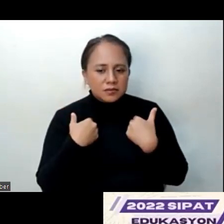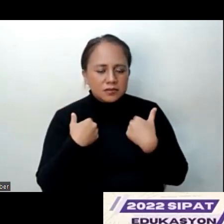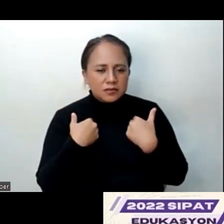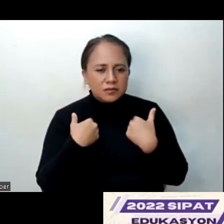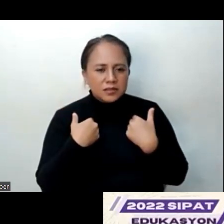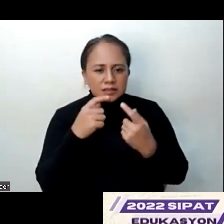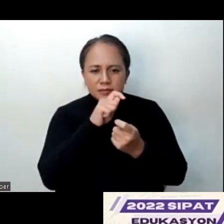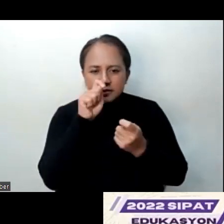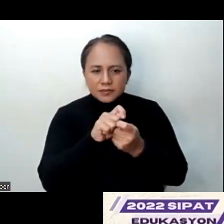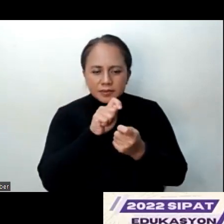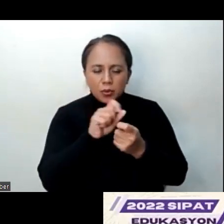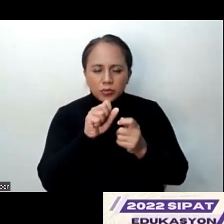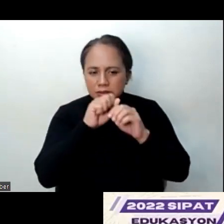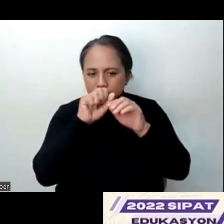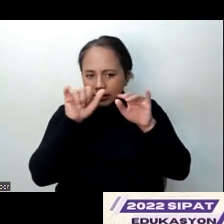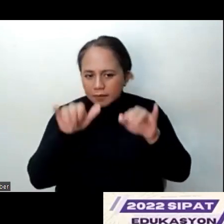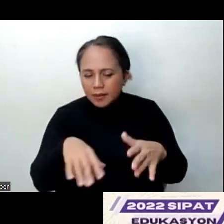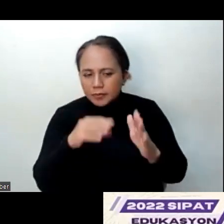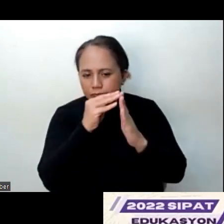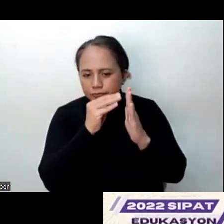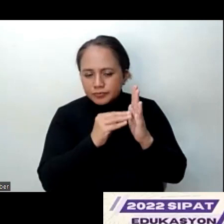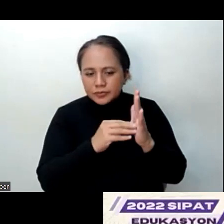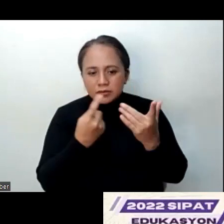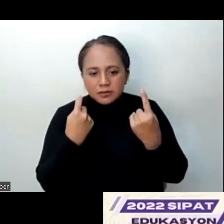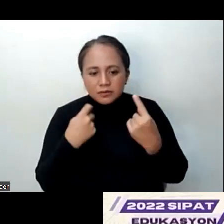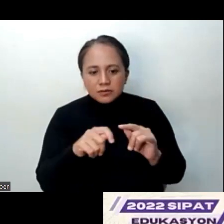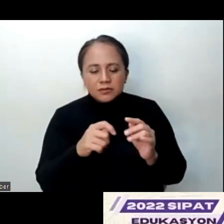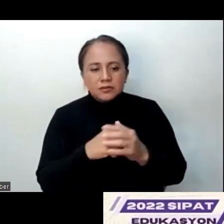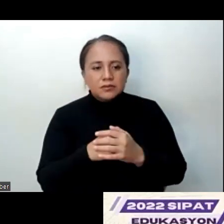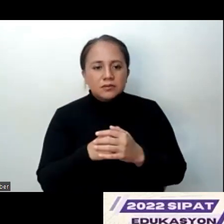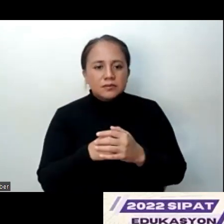explicit or systematic content that they are trying to